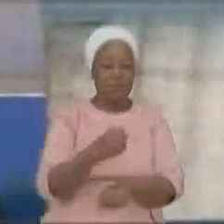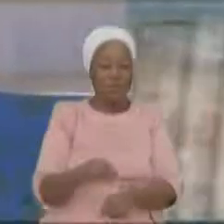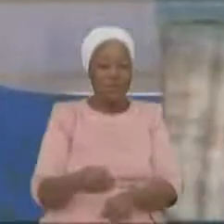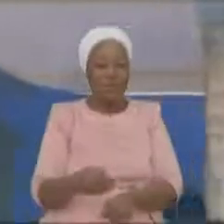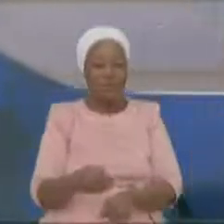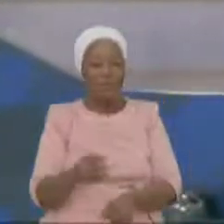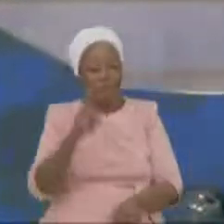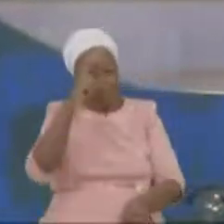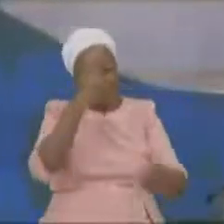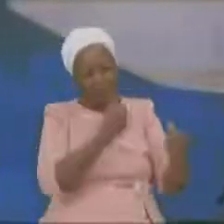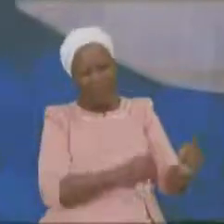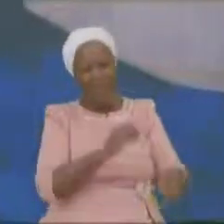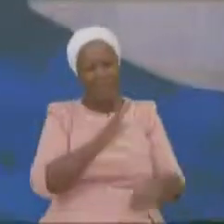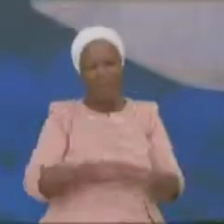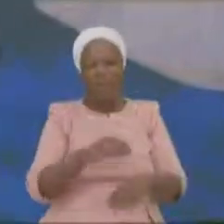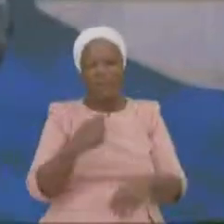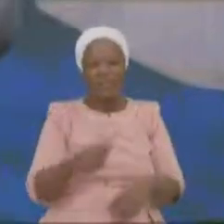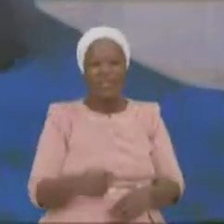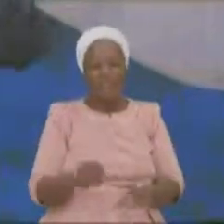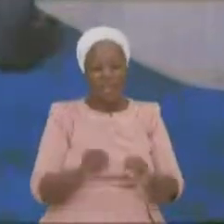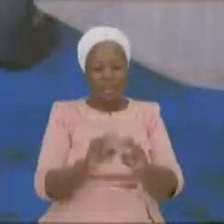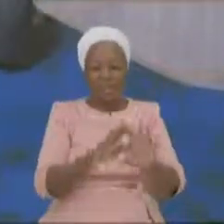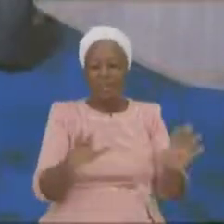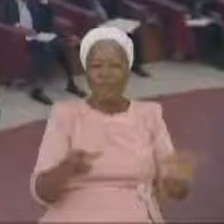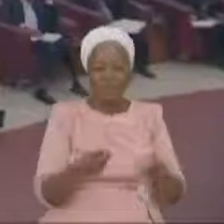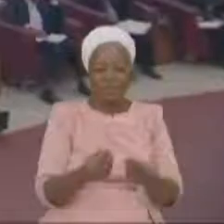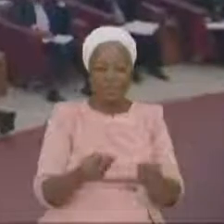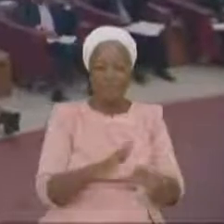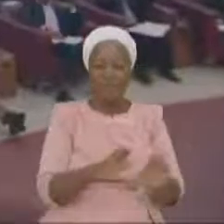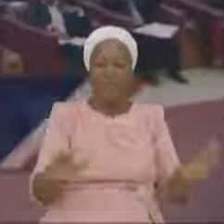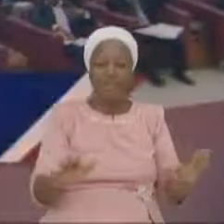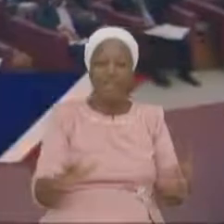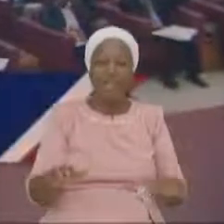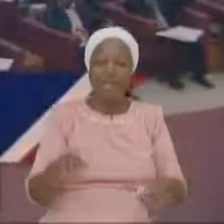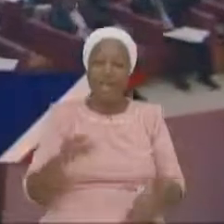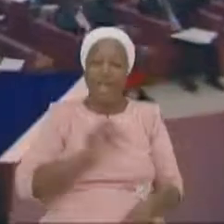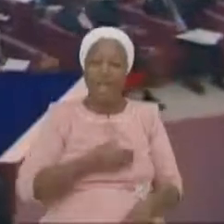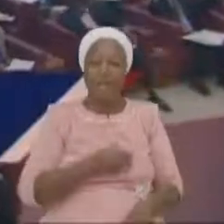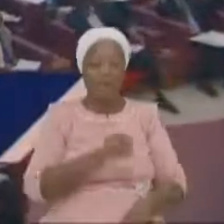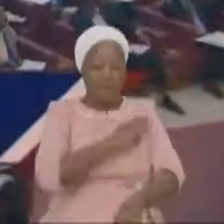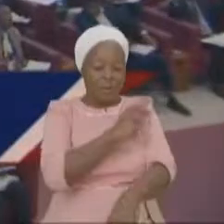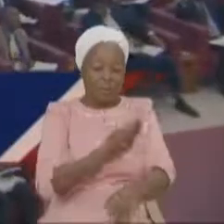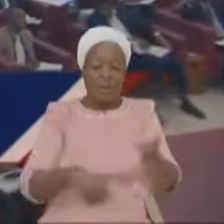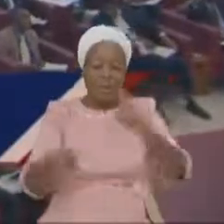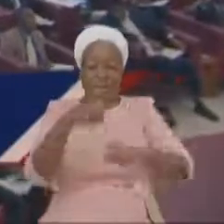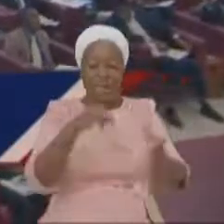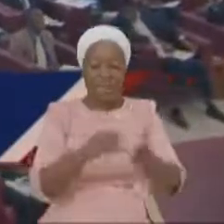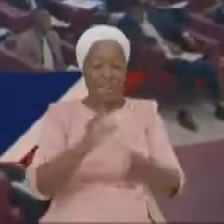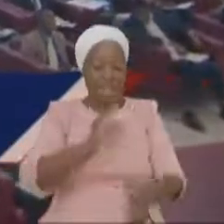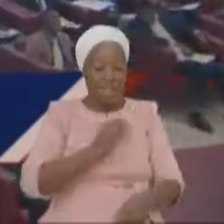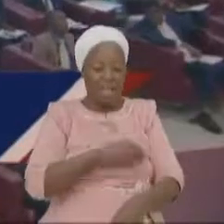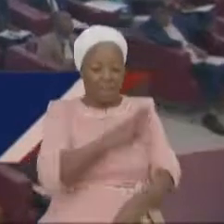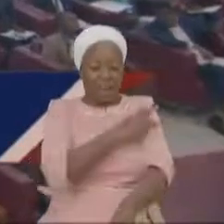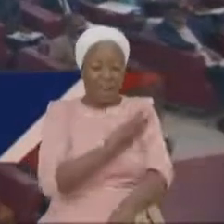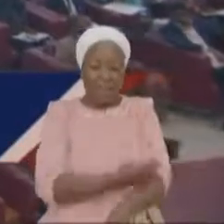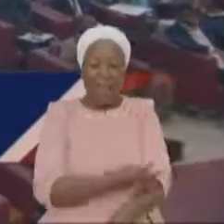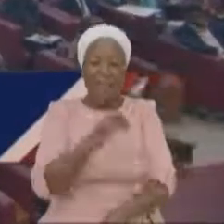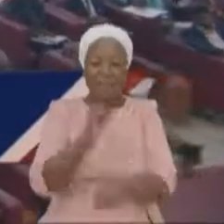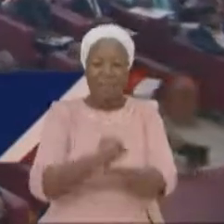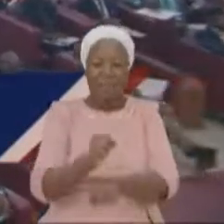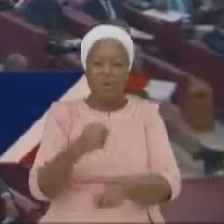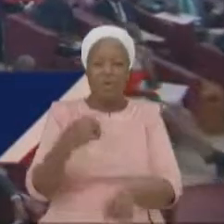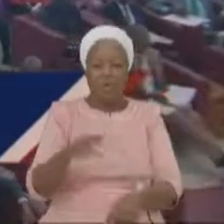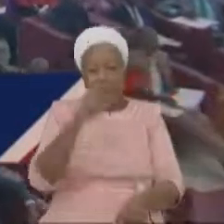faith on the field. Say that. Our mighty works of faith on the